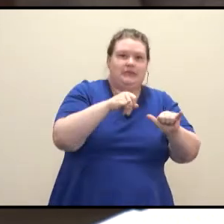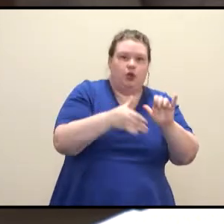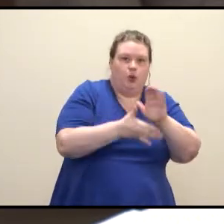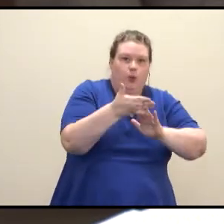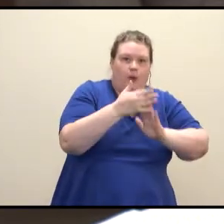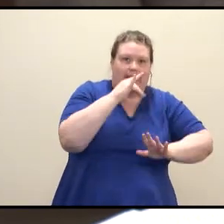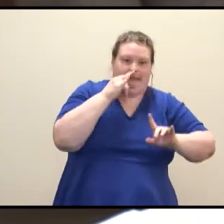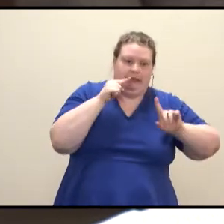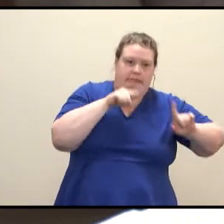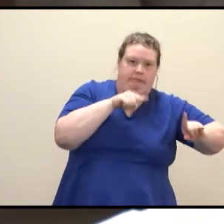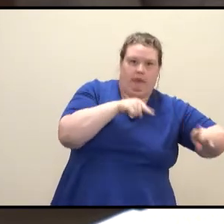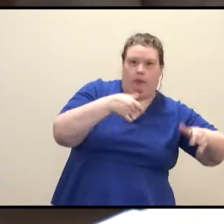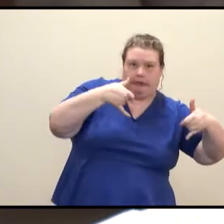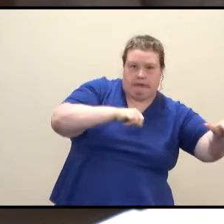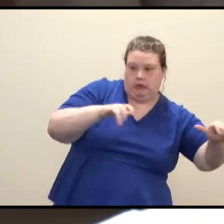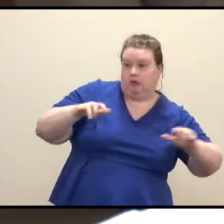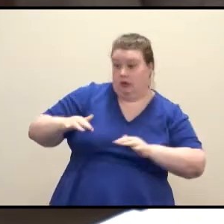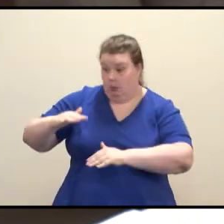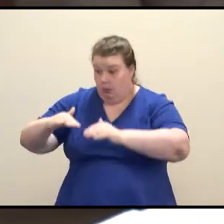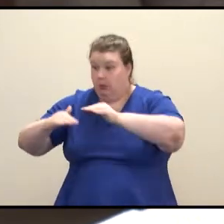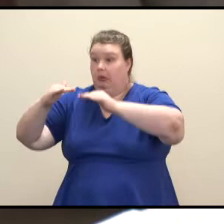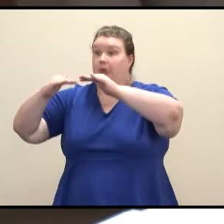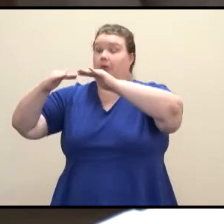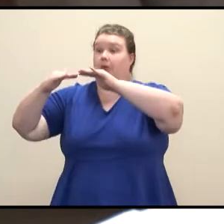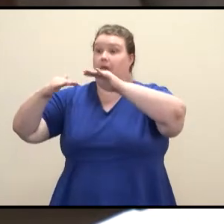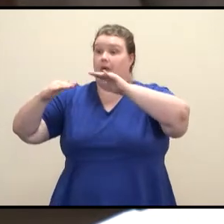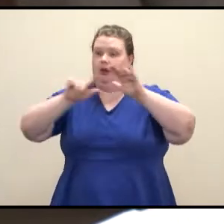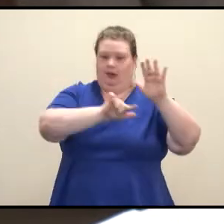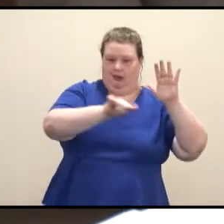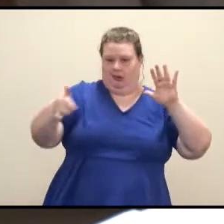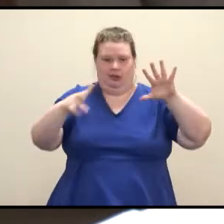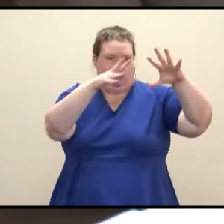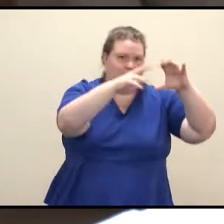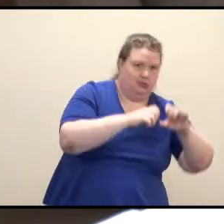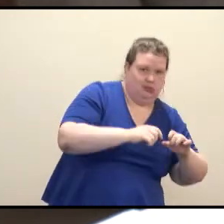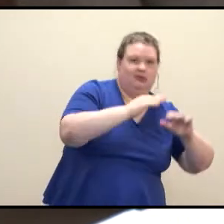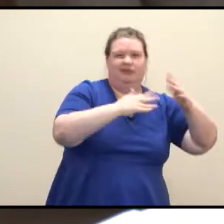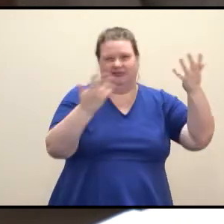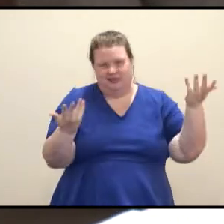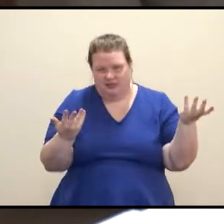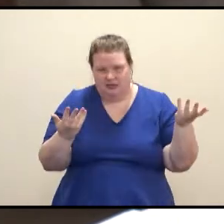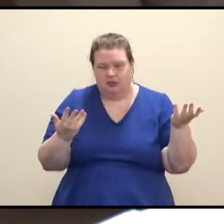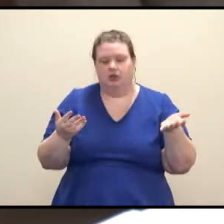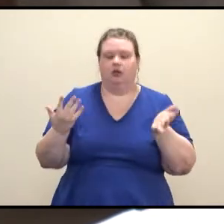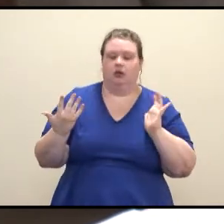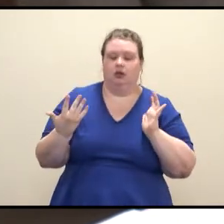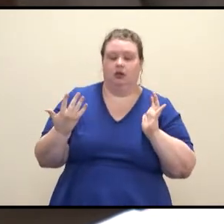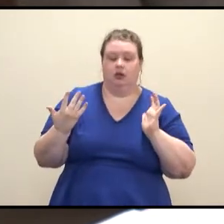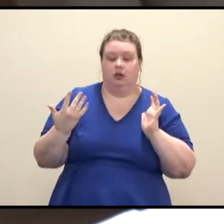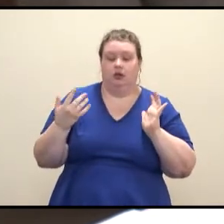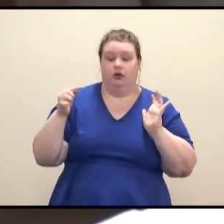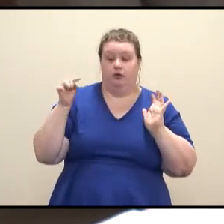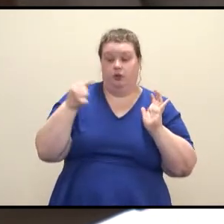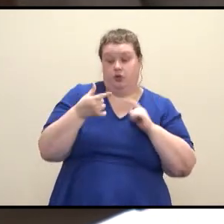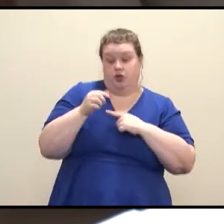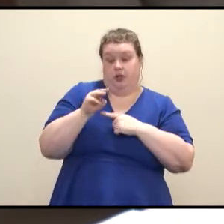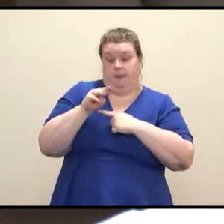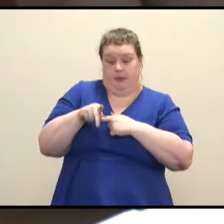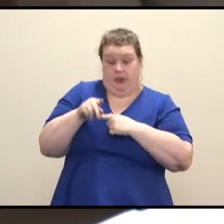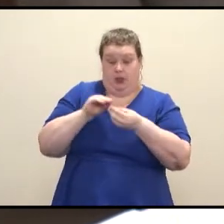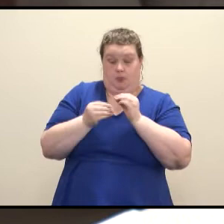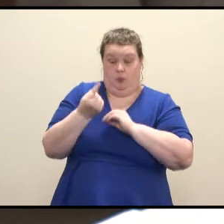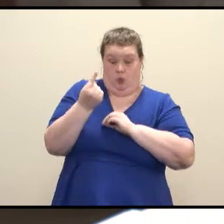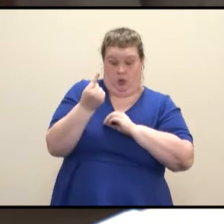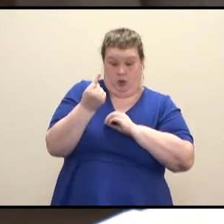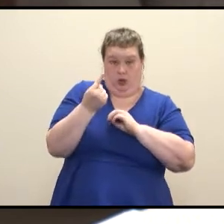So this project will have 6 different phases, and the GMP number 1, amendment number 1, addresses phase 1.